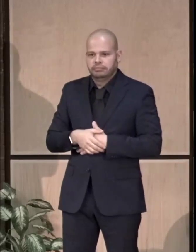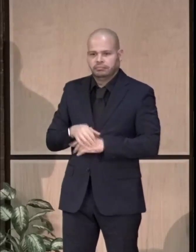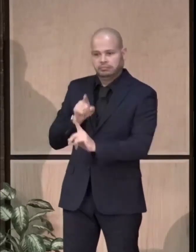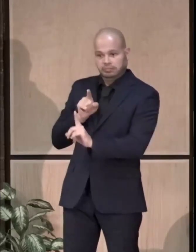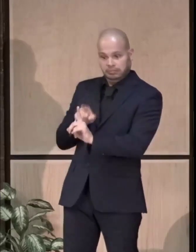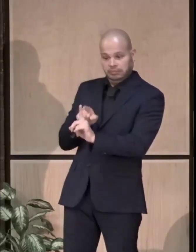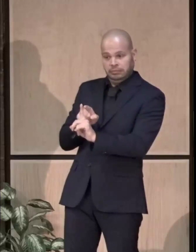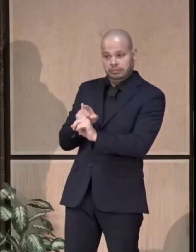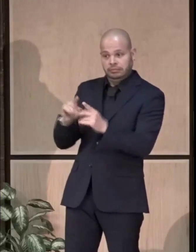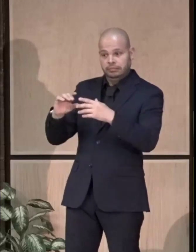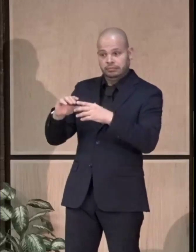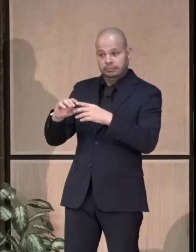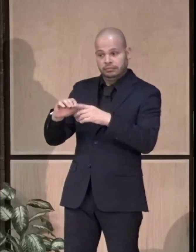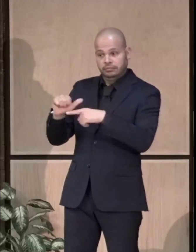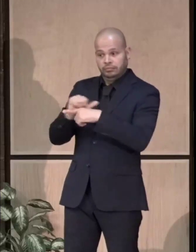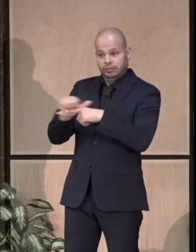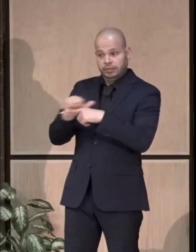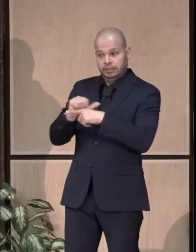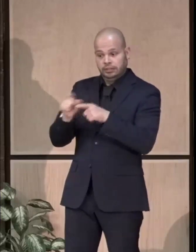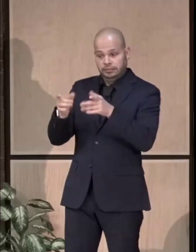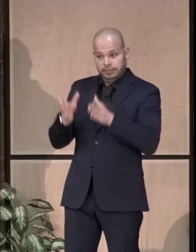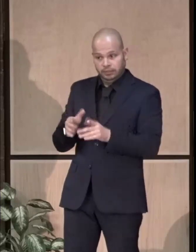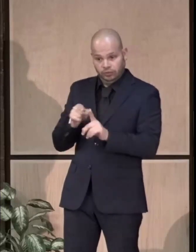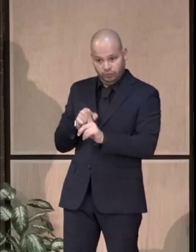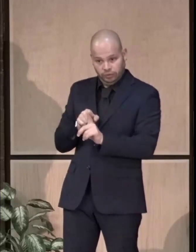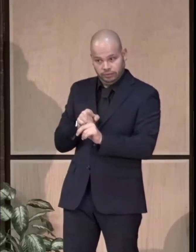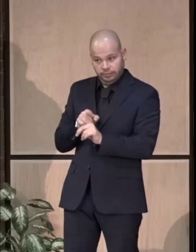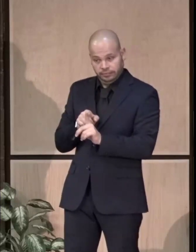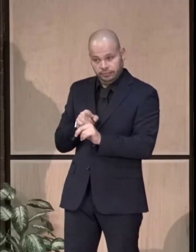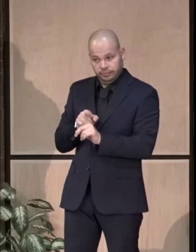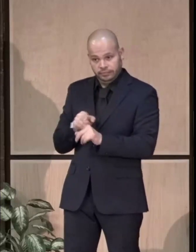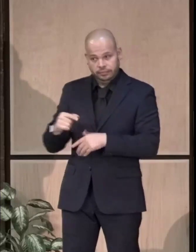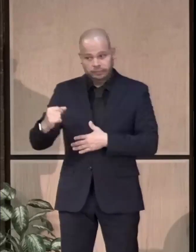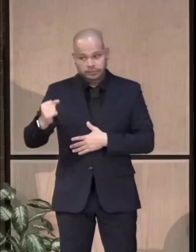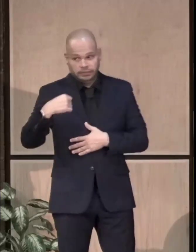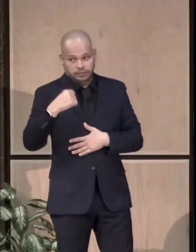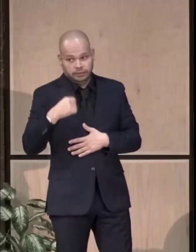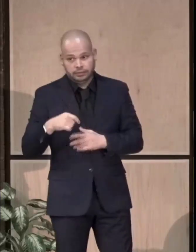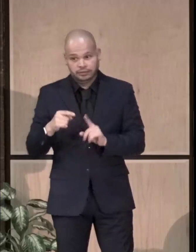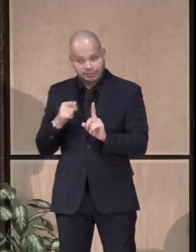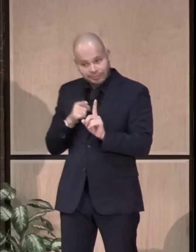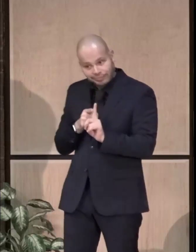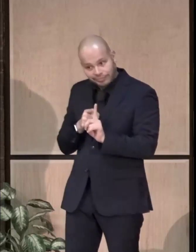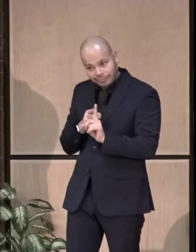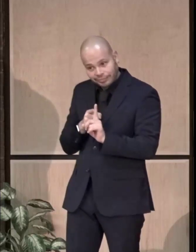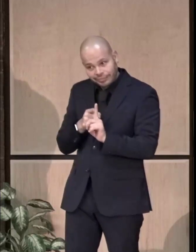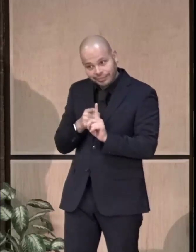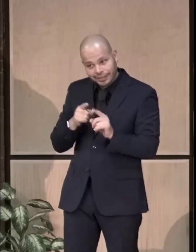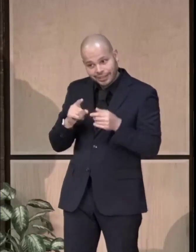Okay. And she's in the second paragraph, I need to know what the current need timeline is and when we might